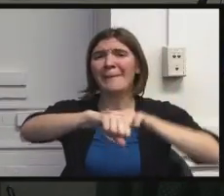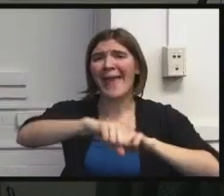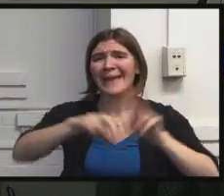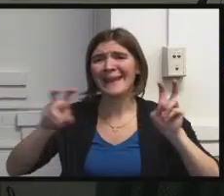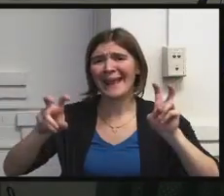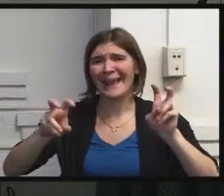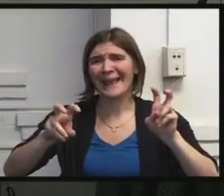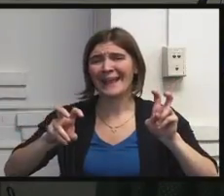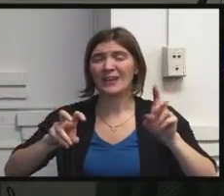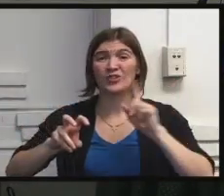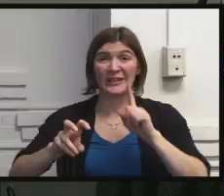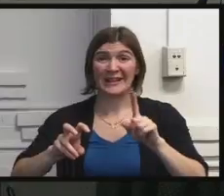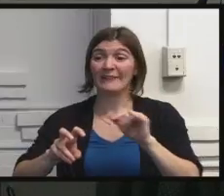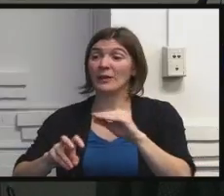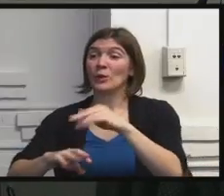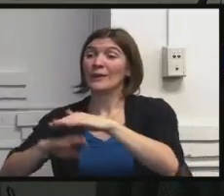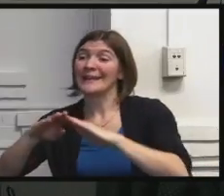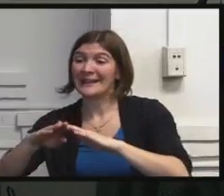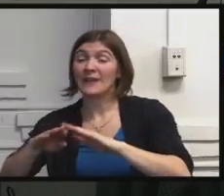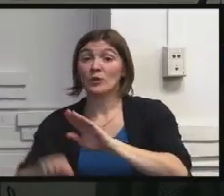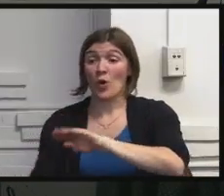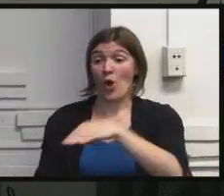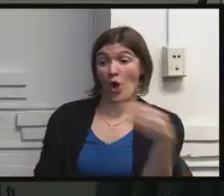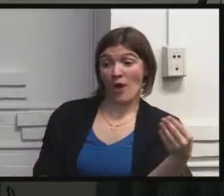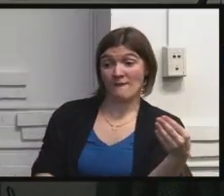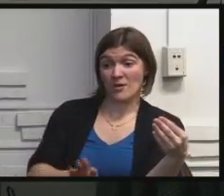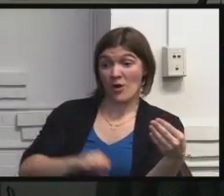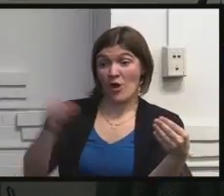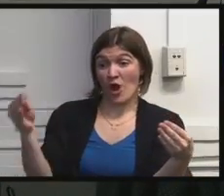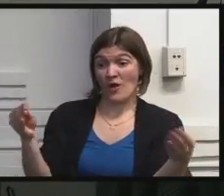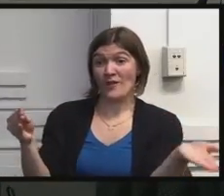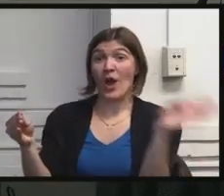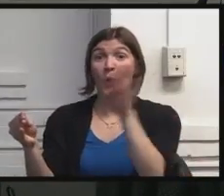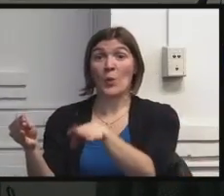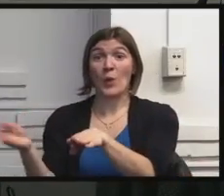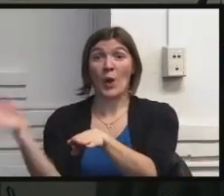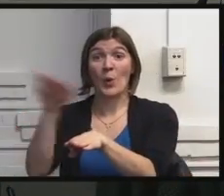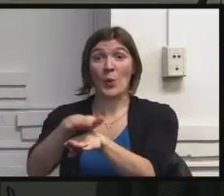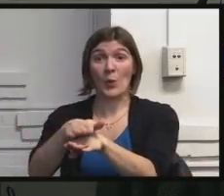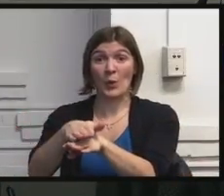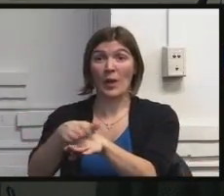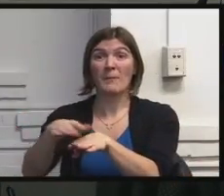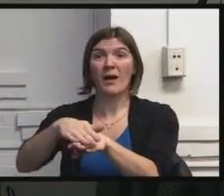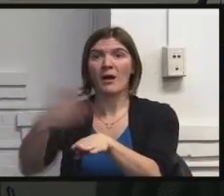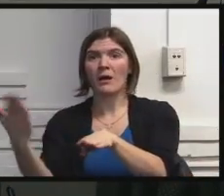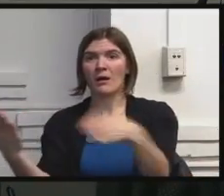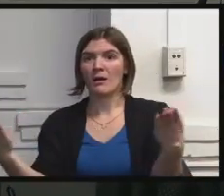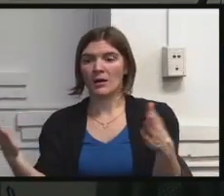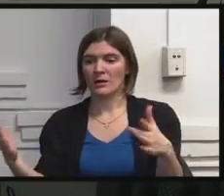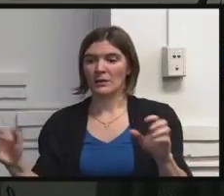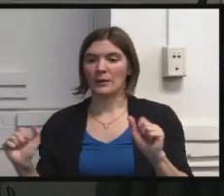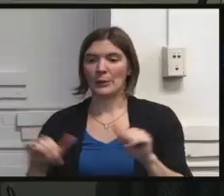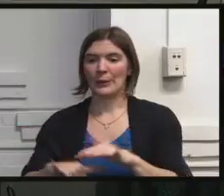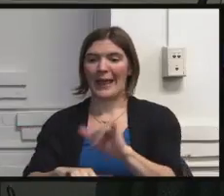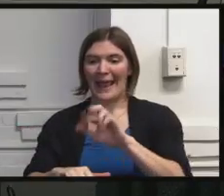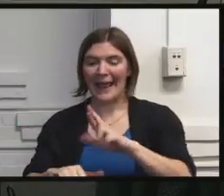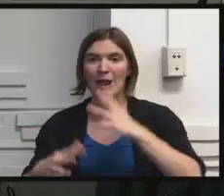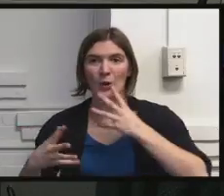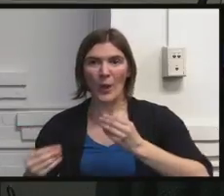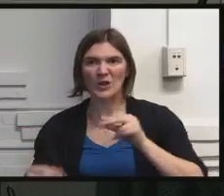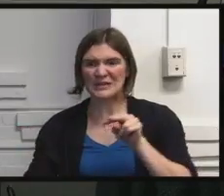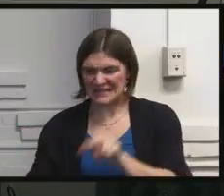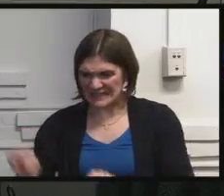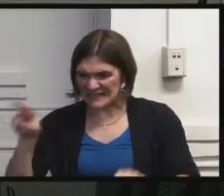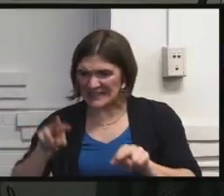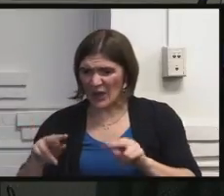because the problem with deck patching is once you take off the pavement and the underlying bridge membrane and you expose that concrete deck, you'll often find that there's a lot more spalling